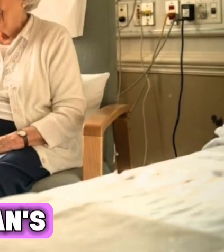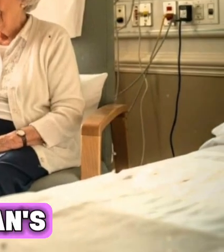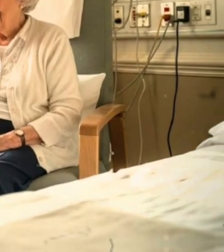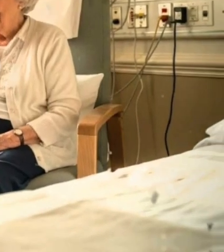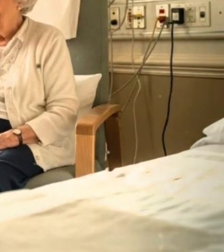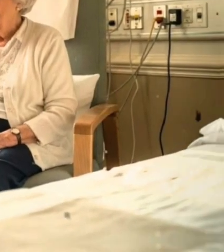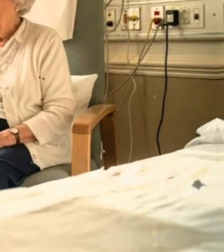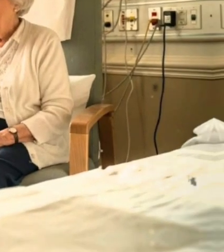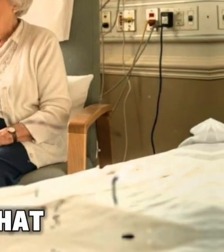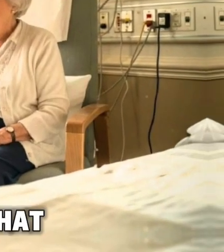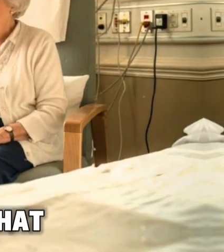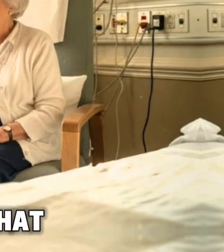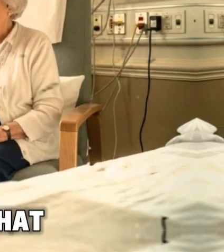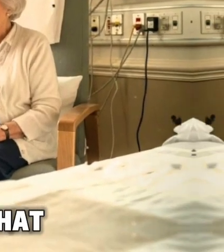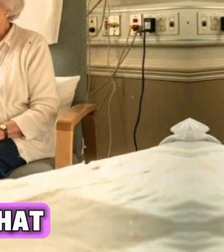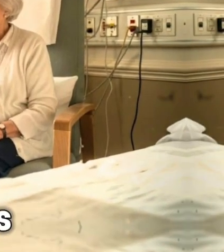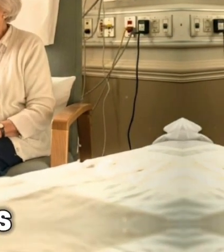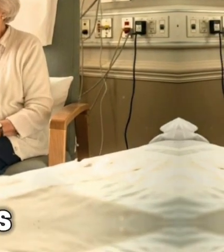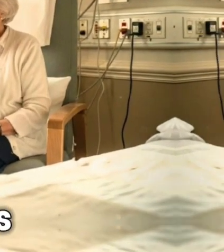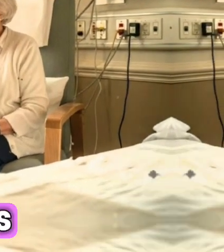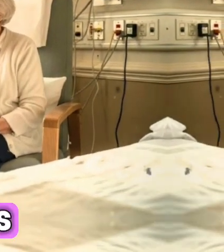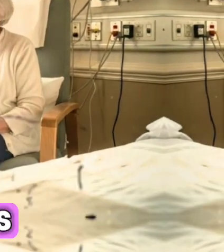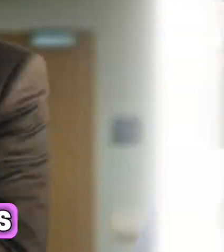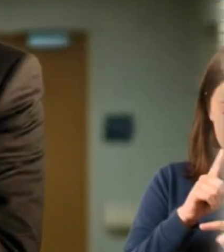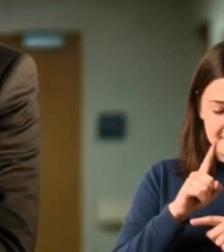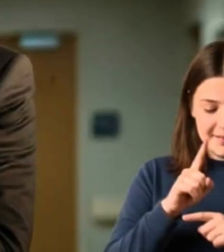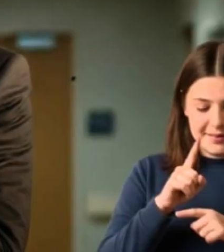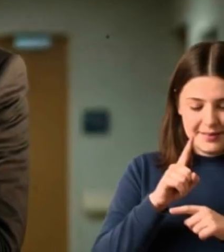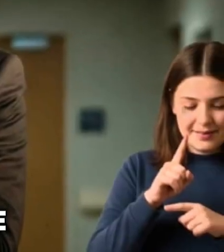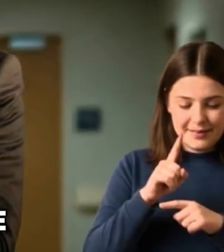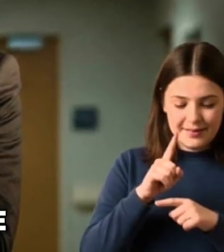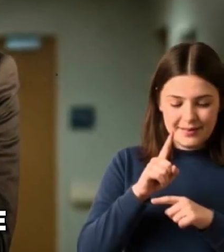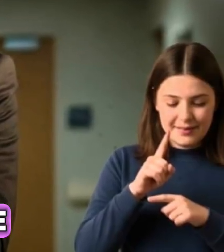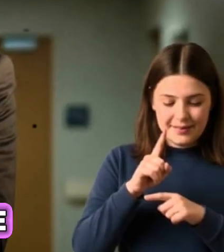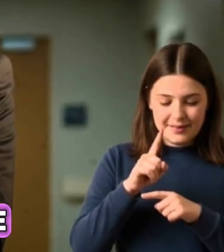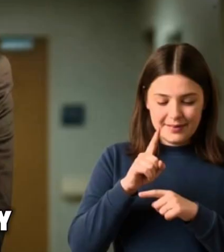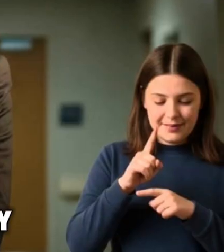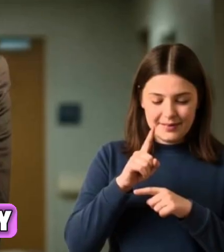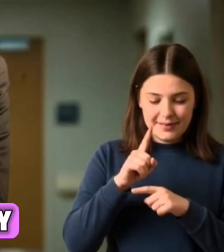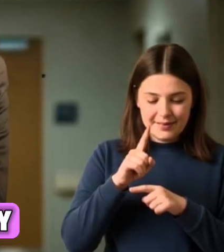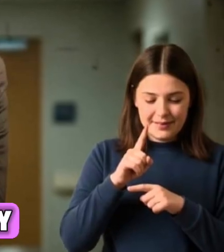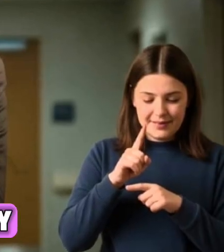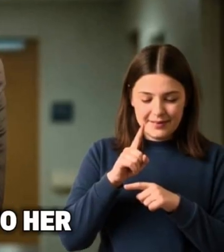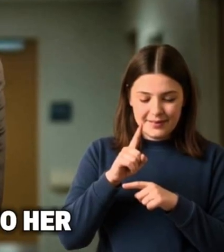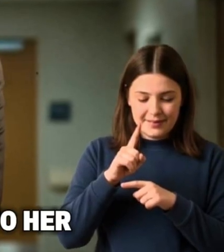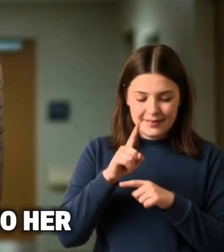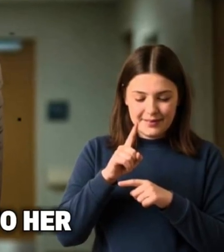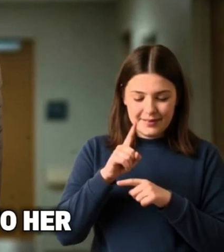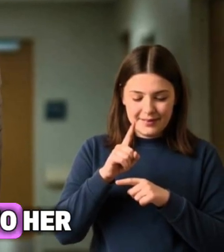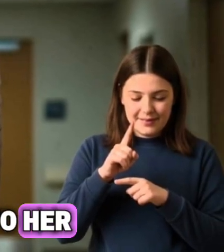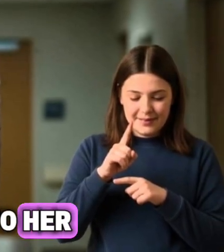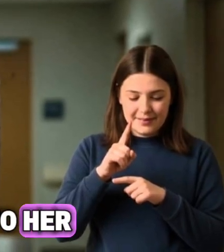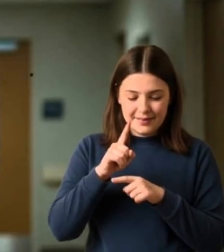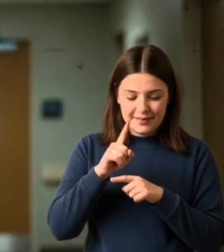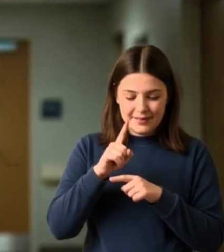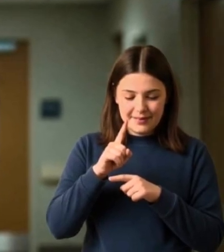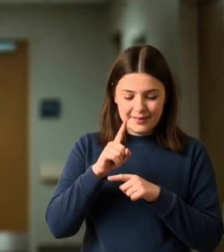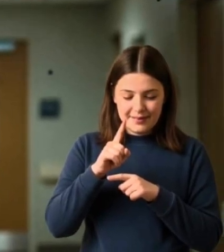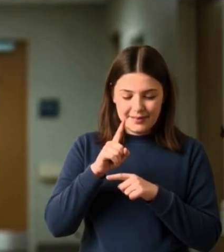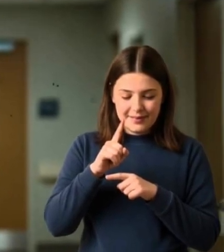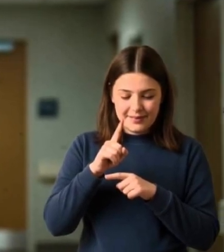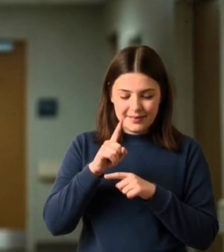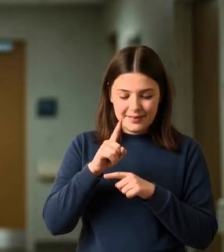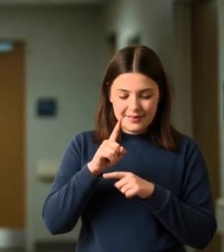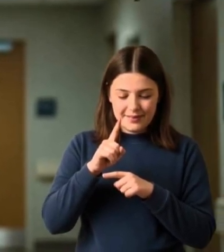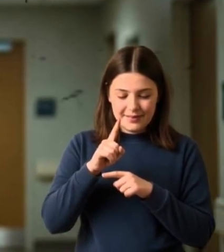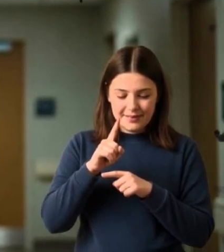old woman's eyes widened, filling with tears that didn't need words. For the first time since her surgery, someone had spoken to her, not at her, but